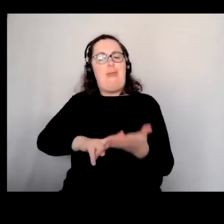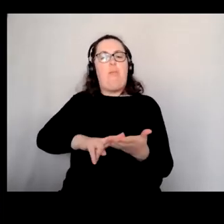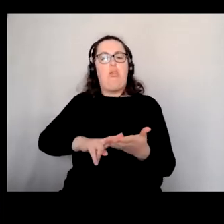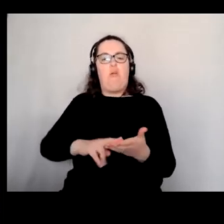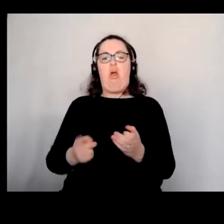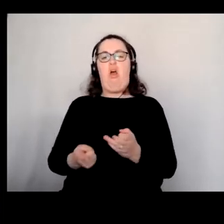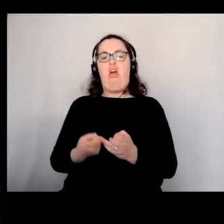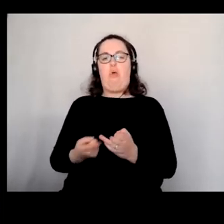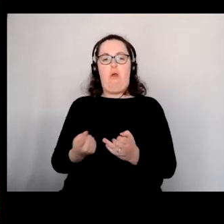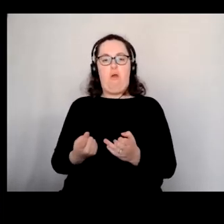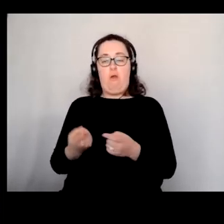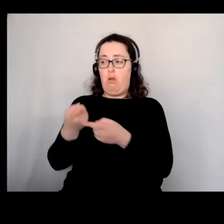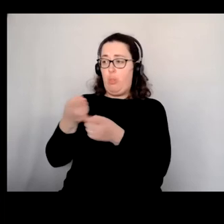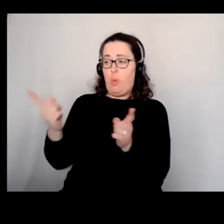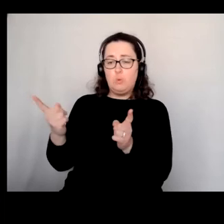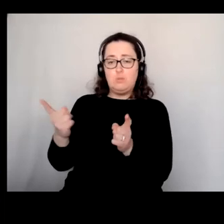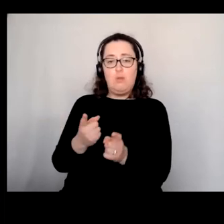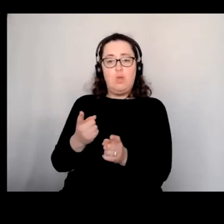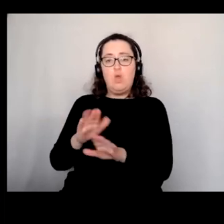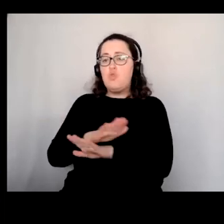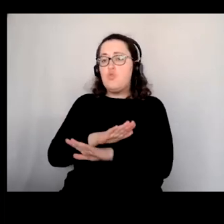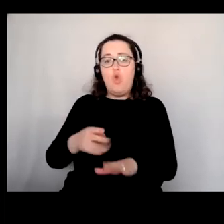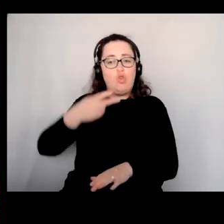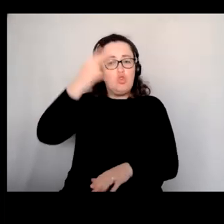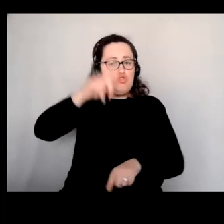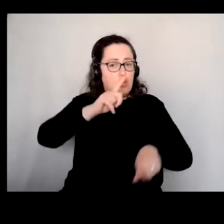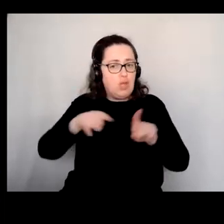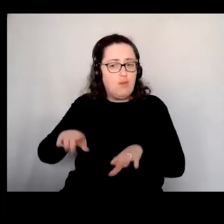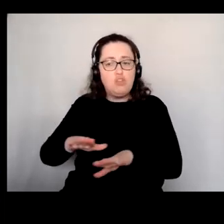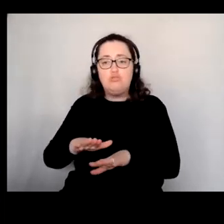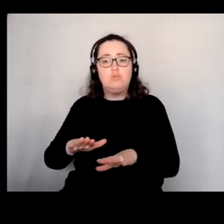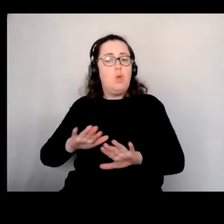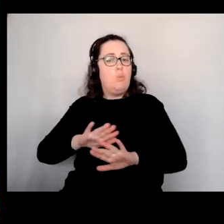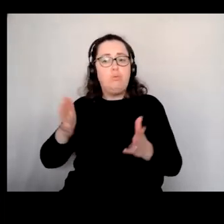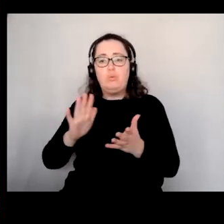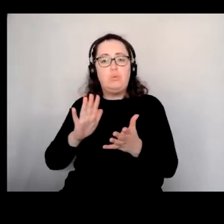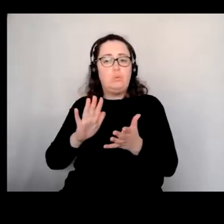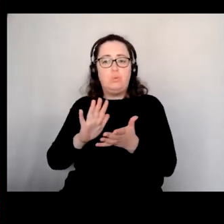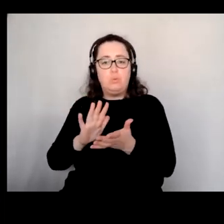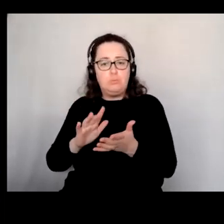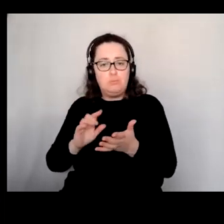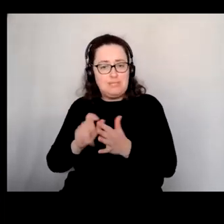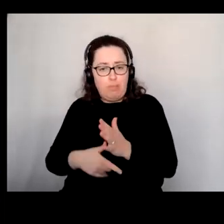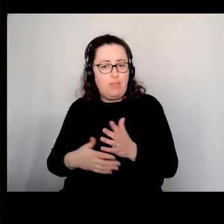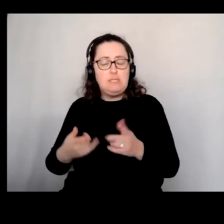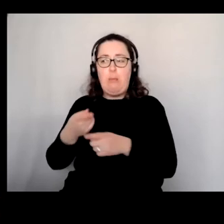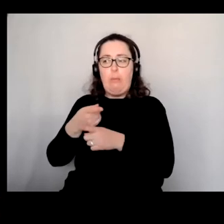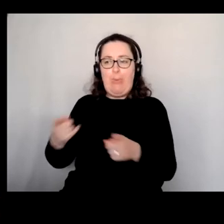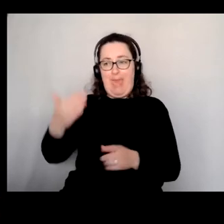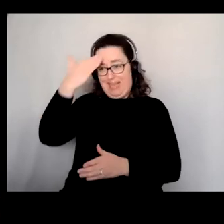think able-bodied artists, non-neurodivergent artists, lived experience is considered